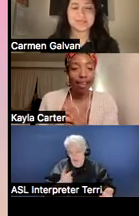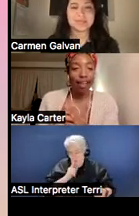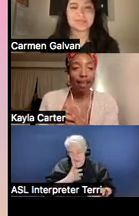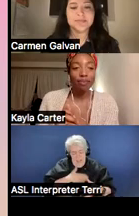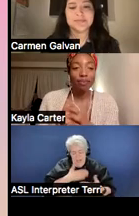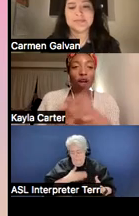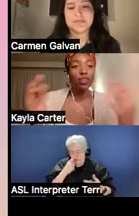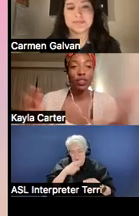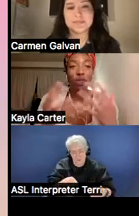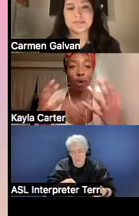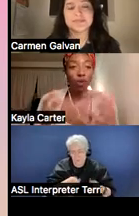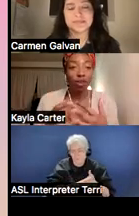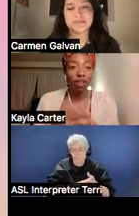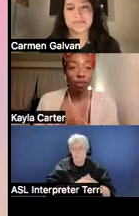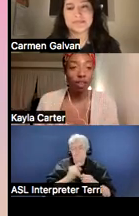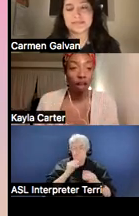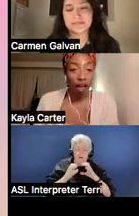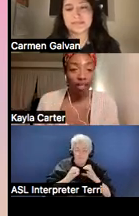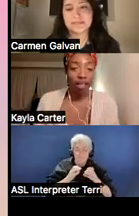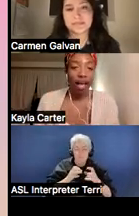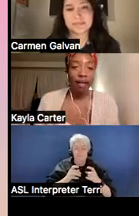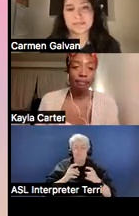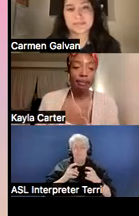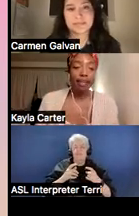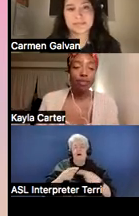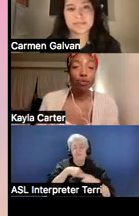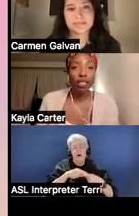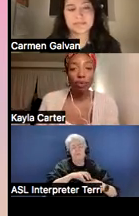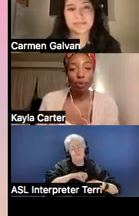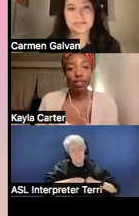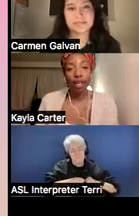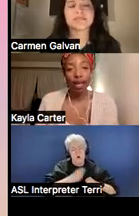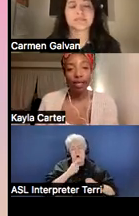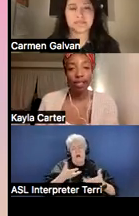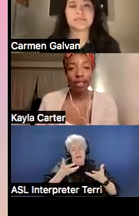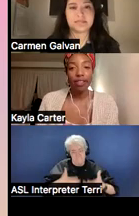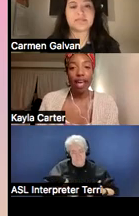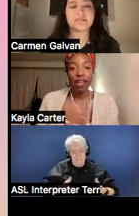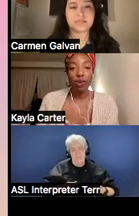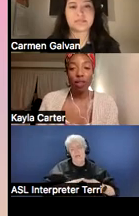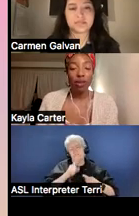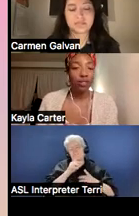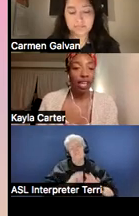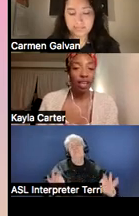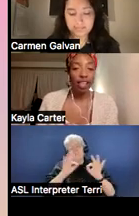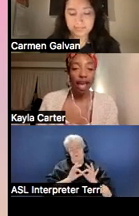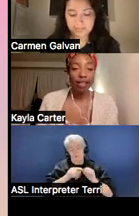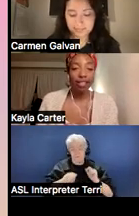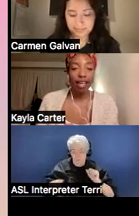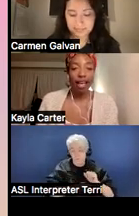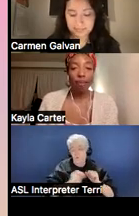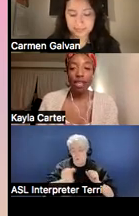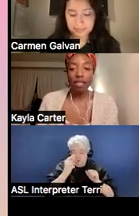that. Conversations around grief can be a lot. And it's really important to us that you all understand